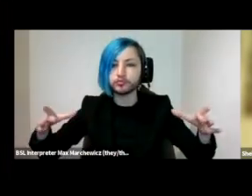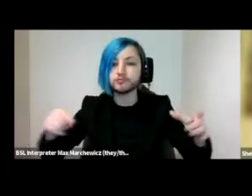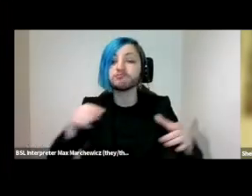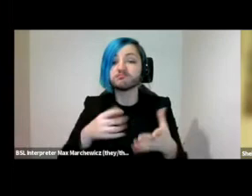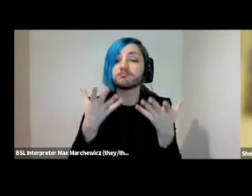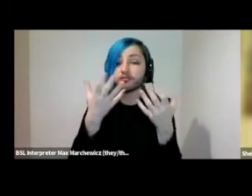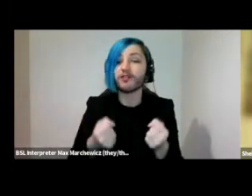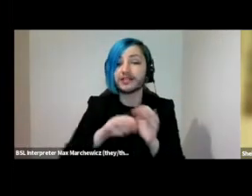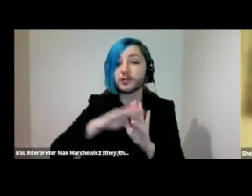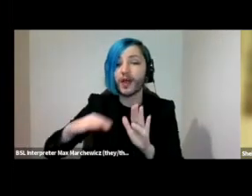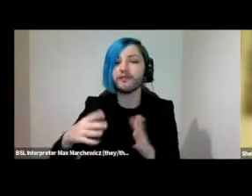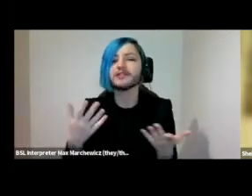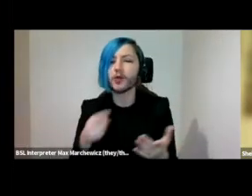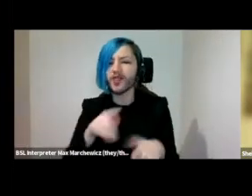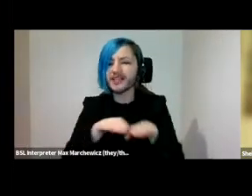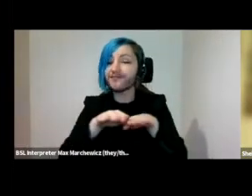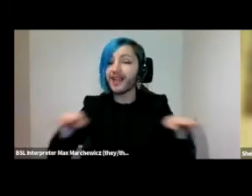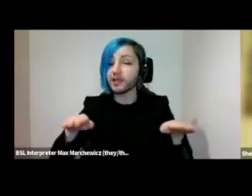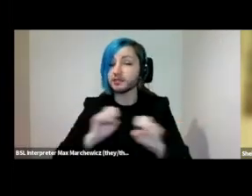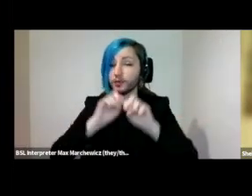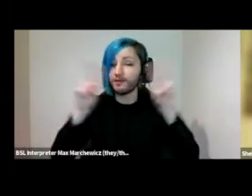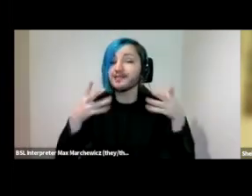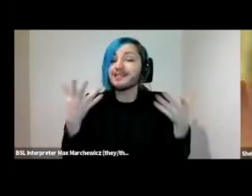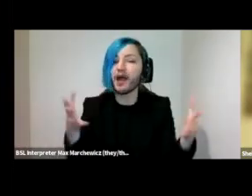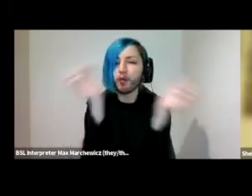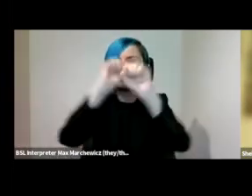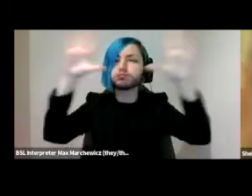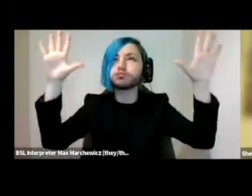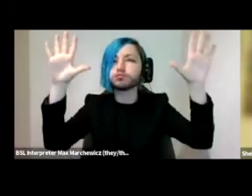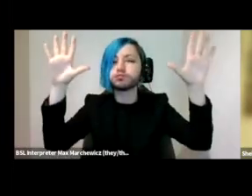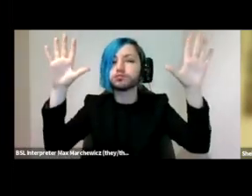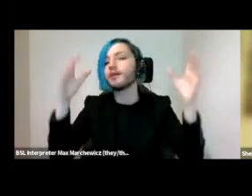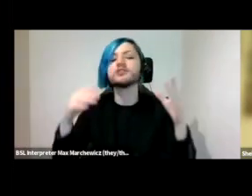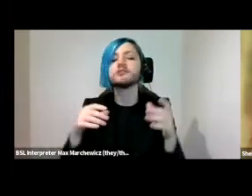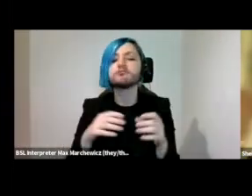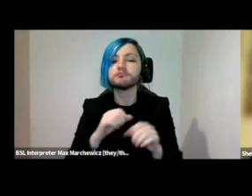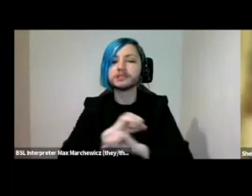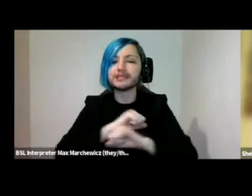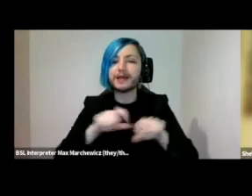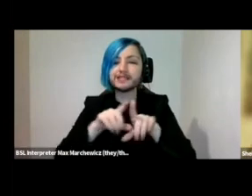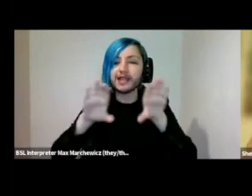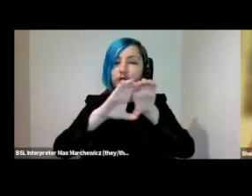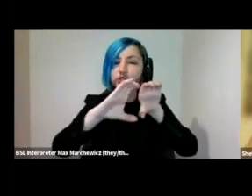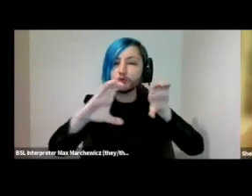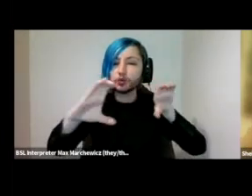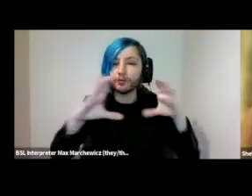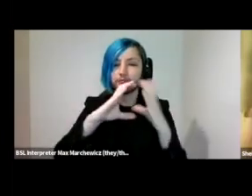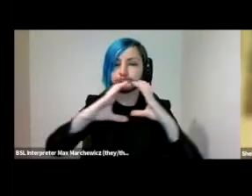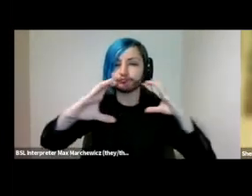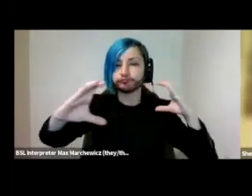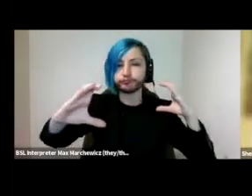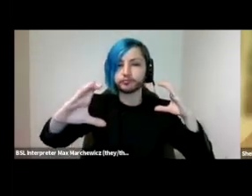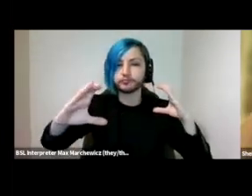universe. Imagine now we have a sort of tube of space, distances in space. See, there's our grid this